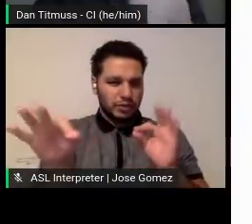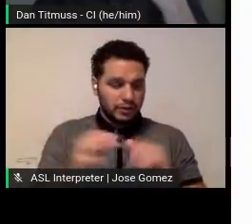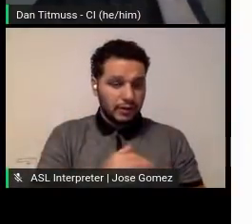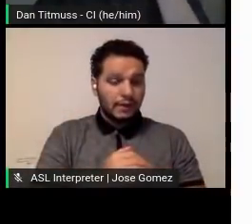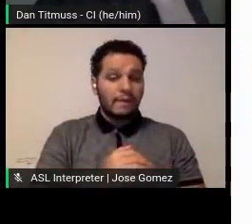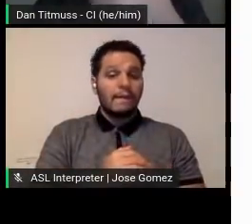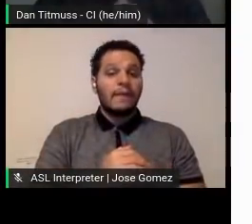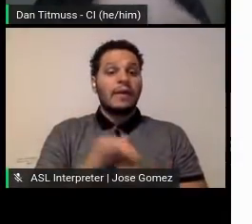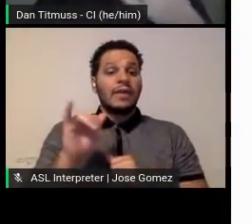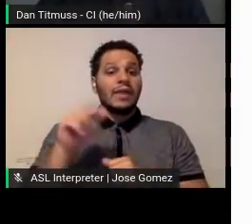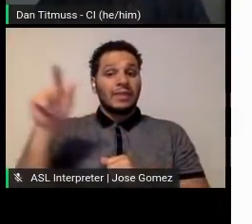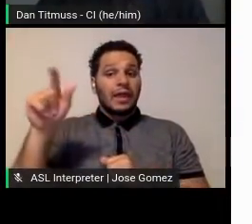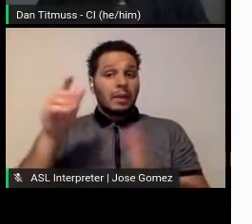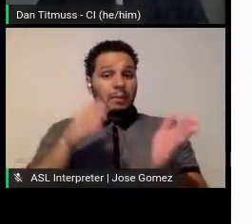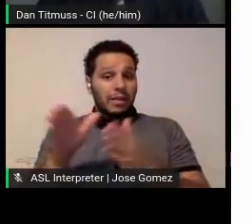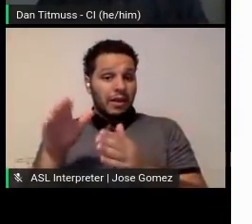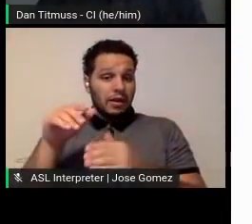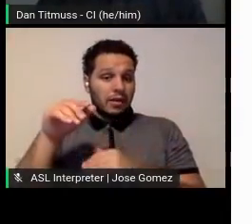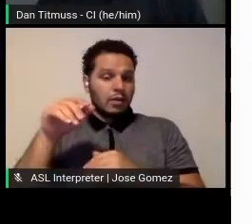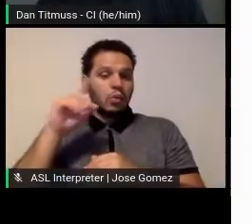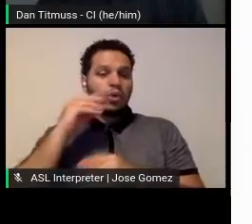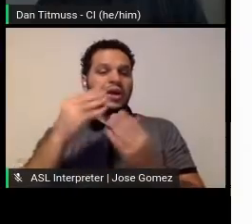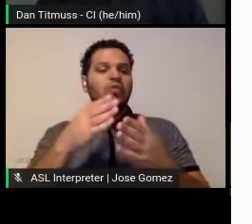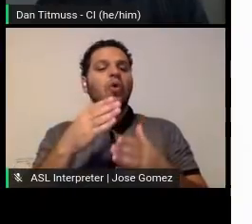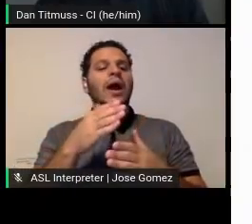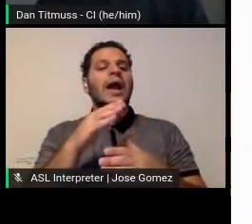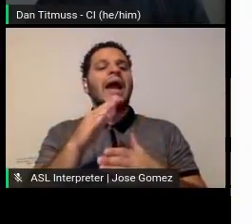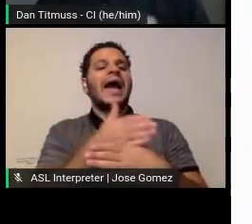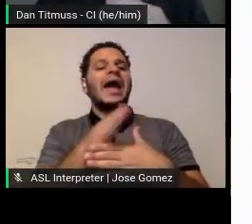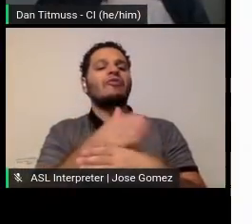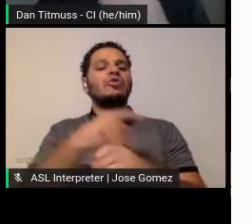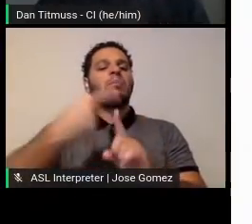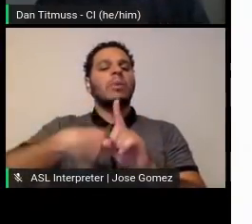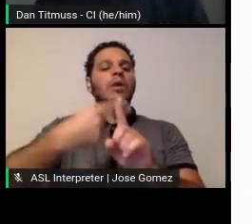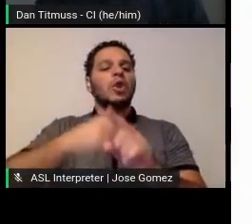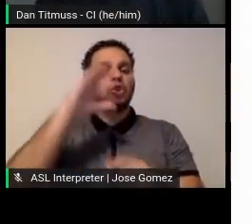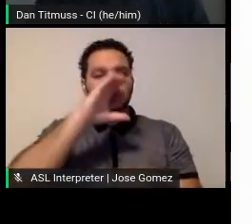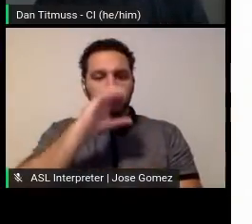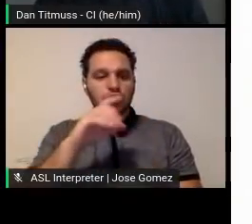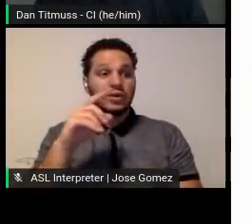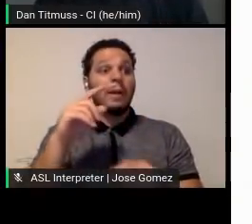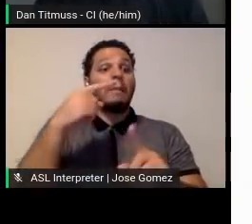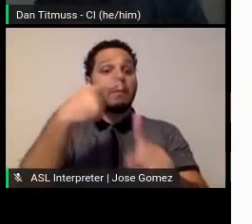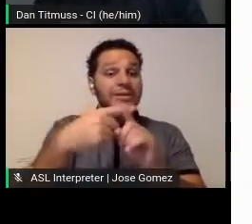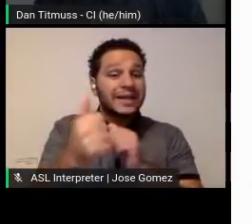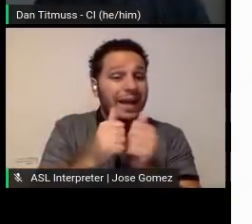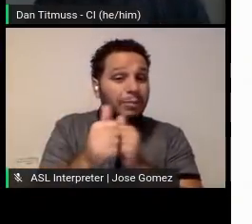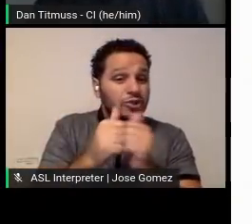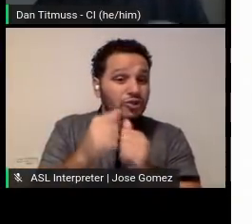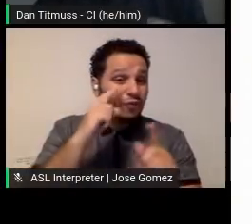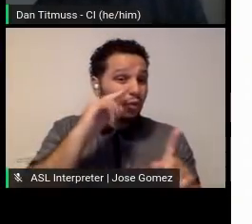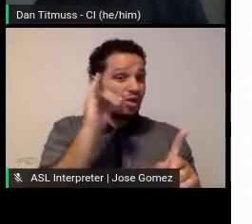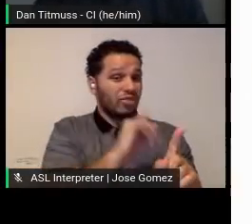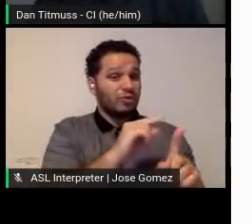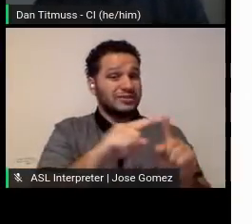keyword planner will give you the average monthly searches and the competition level for each